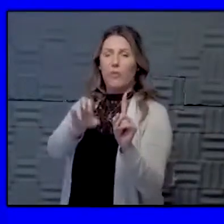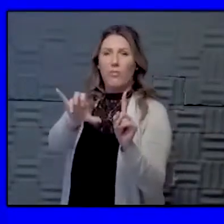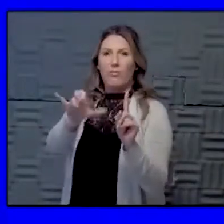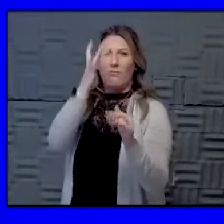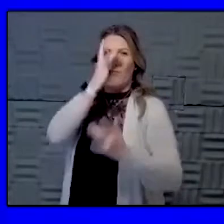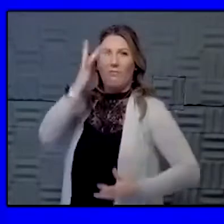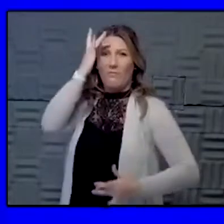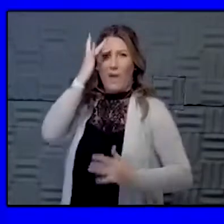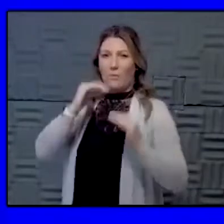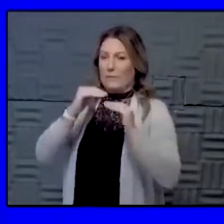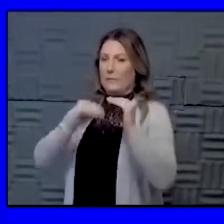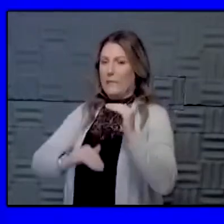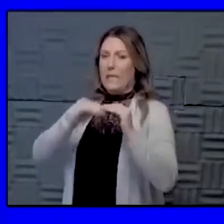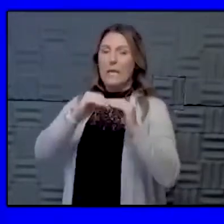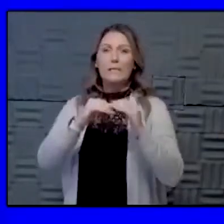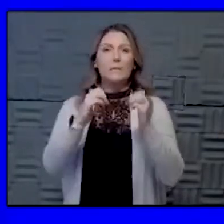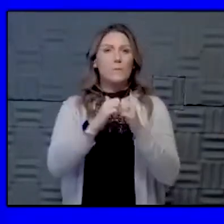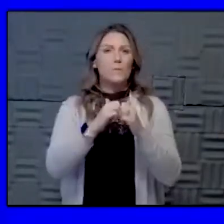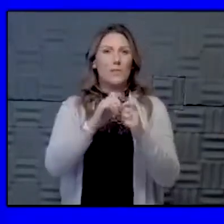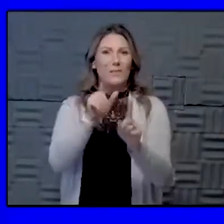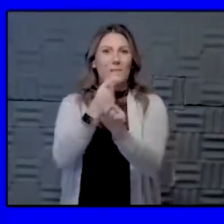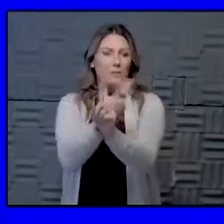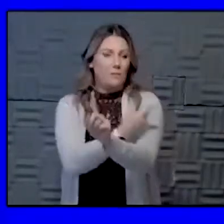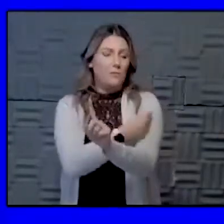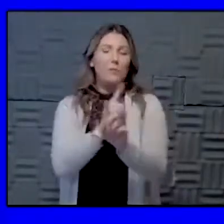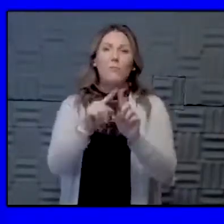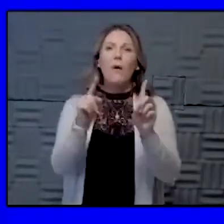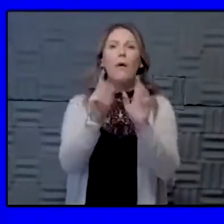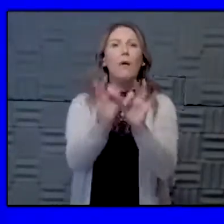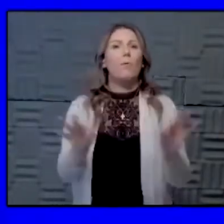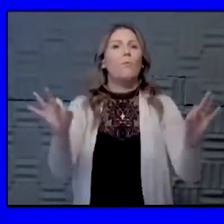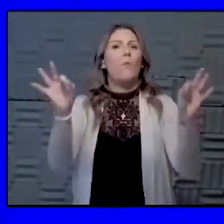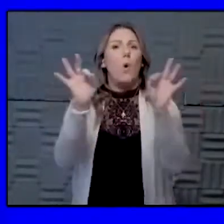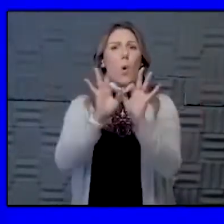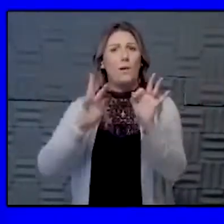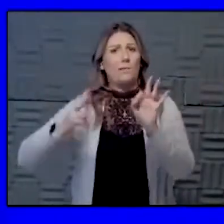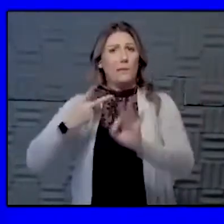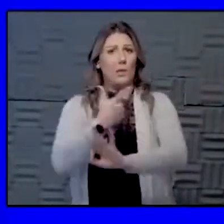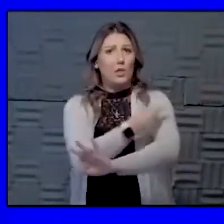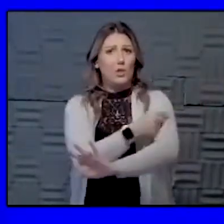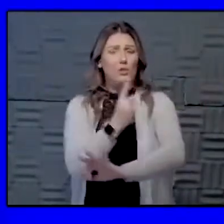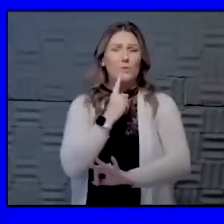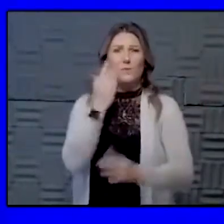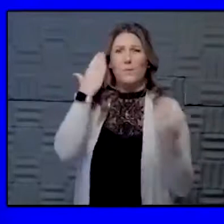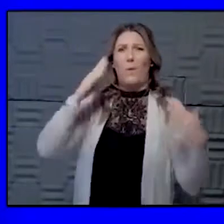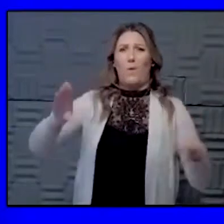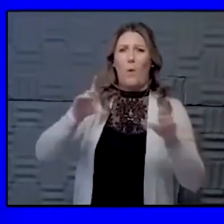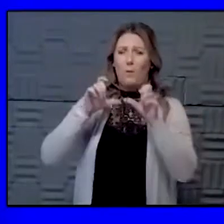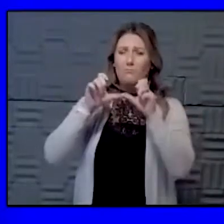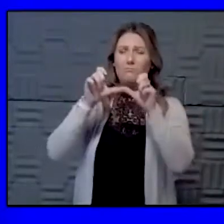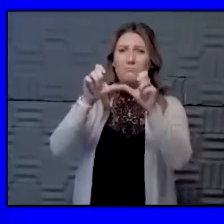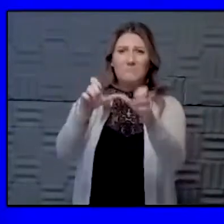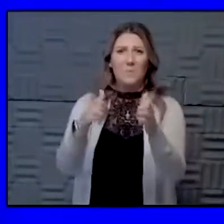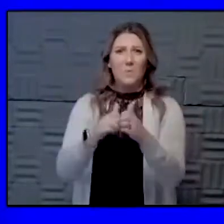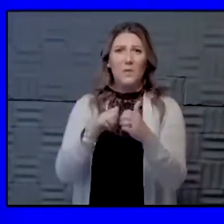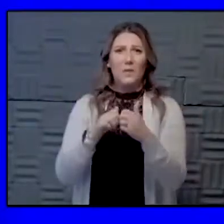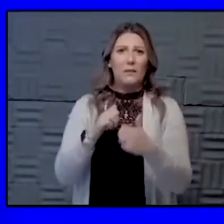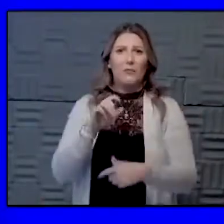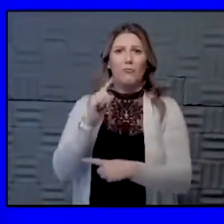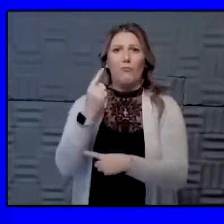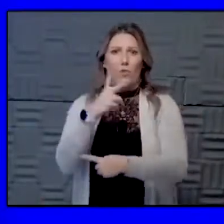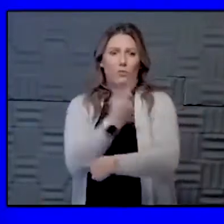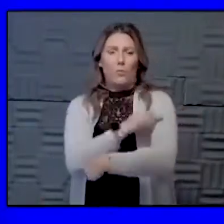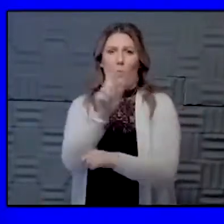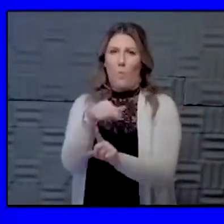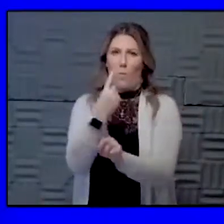dose. But it is important still to get that second dose because we don't know the long term, the durability with just that single dose. And I think most